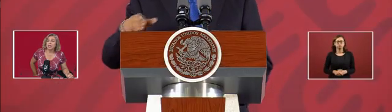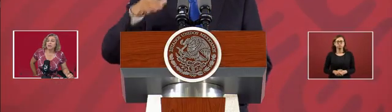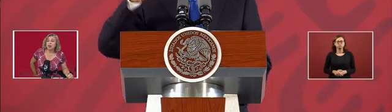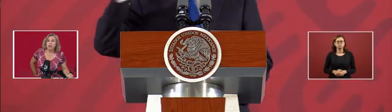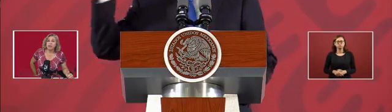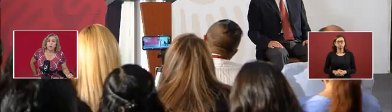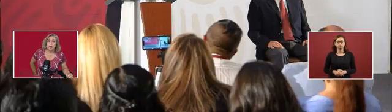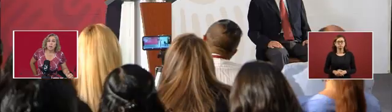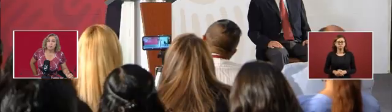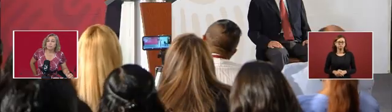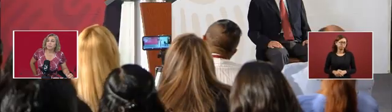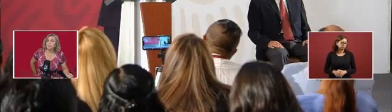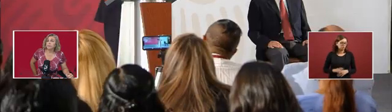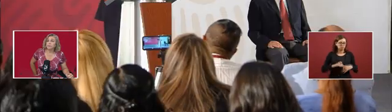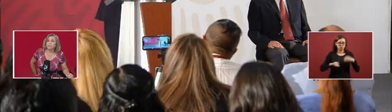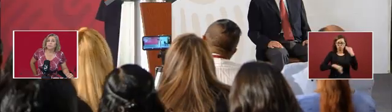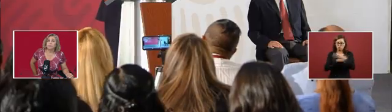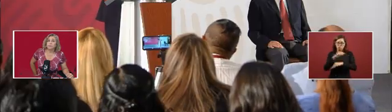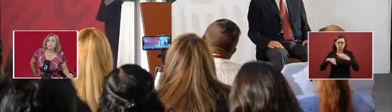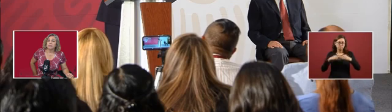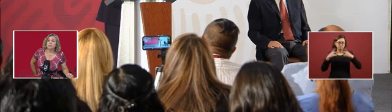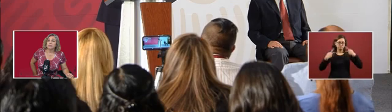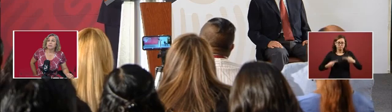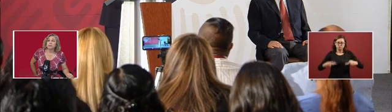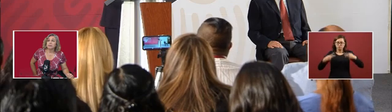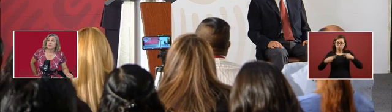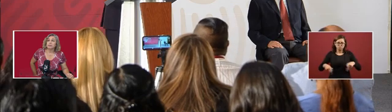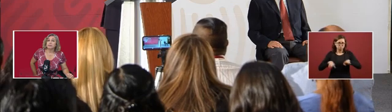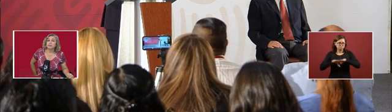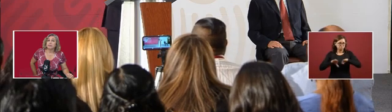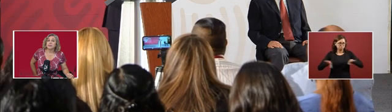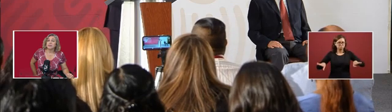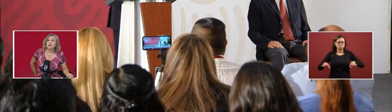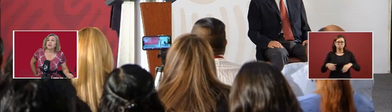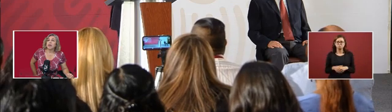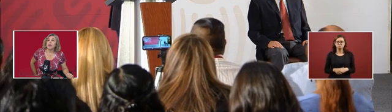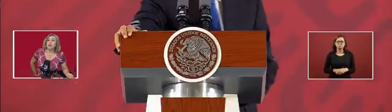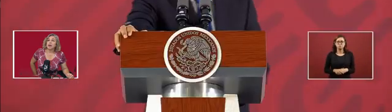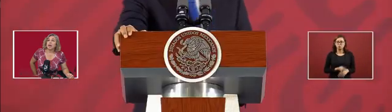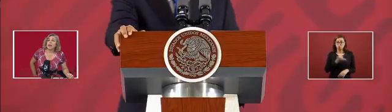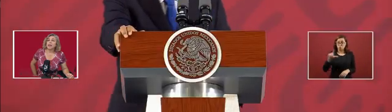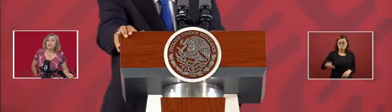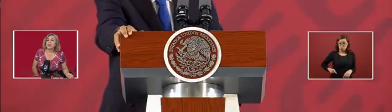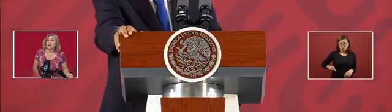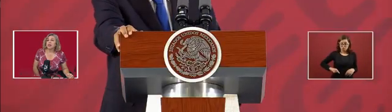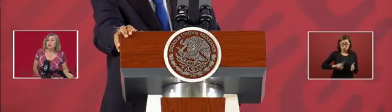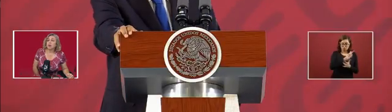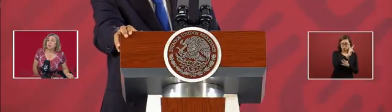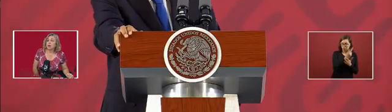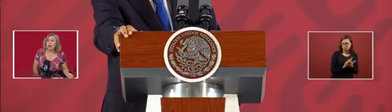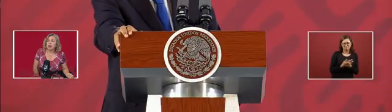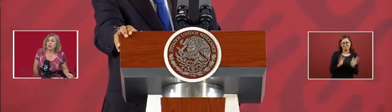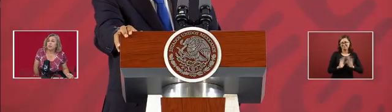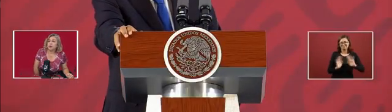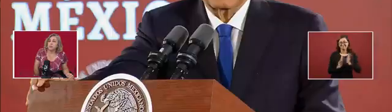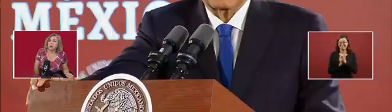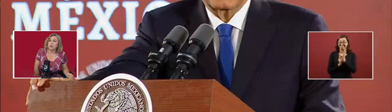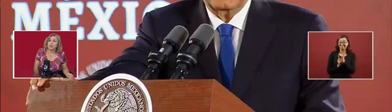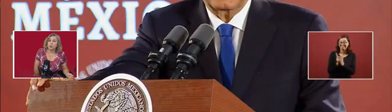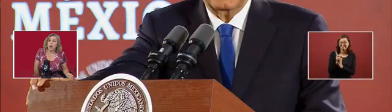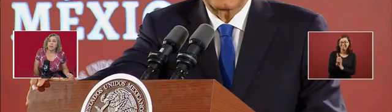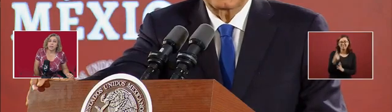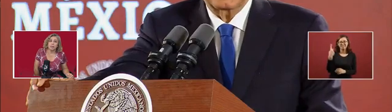go Valladolid, stay in Mayatori and camp there. Balancán, So and porque es for el encargado de la Balancan, construcción del because Tren that's